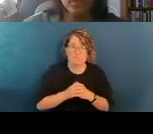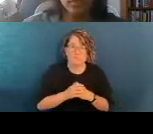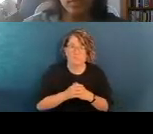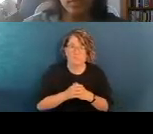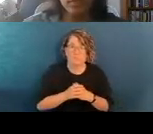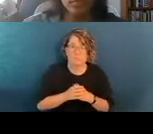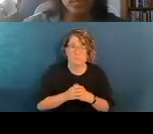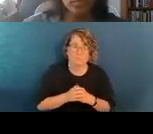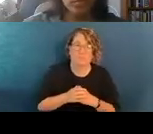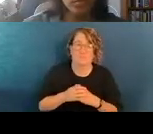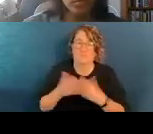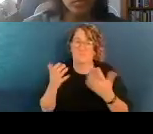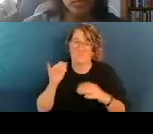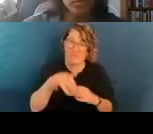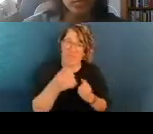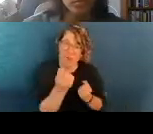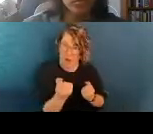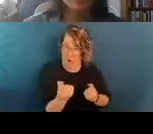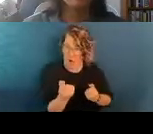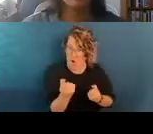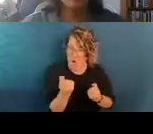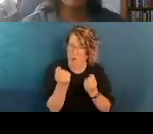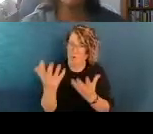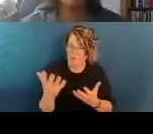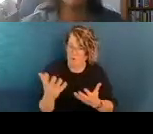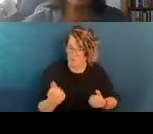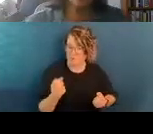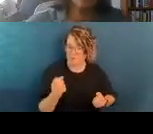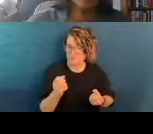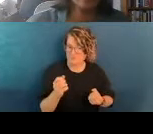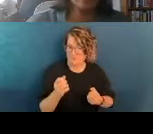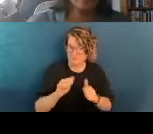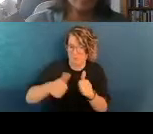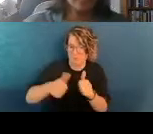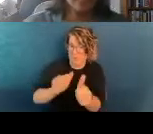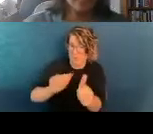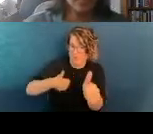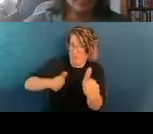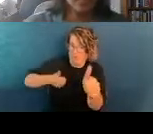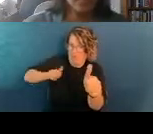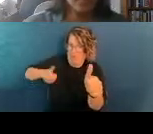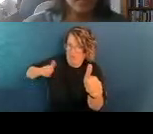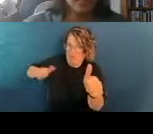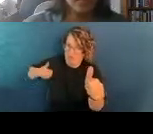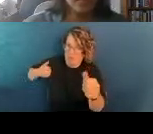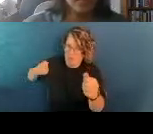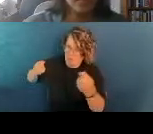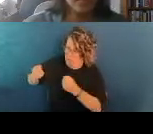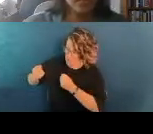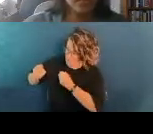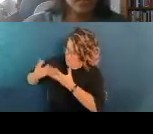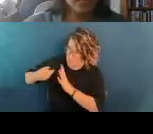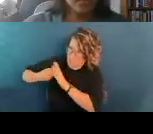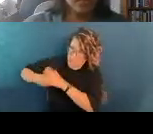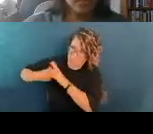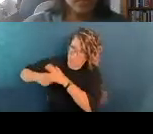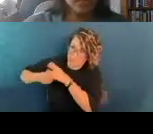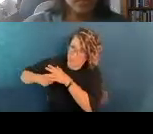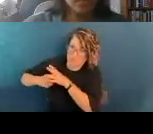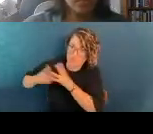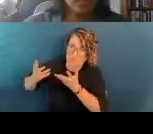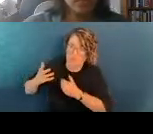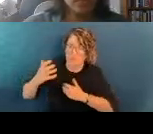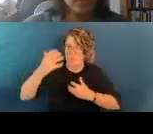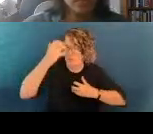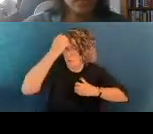causes of the causes is a more accurate phrase in that it points directly to the colonial experience as the most